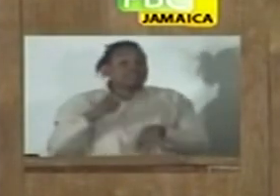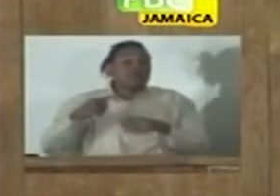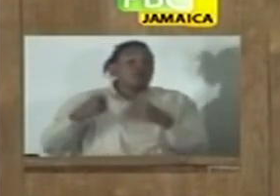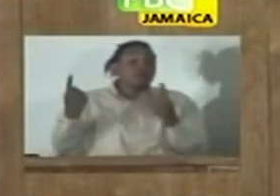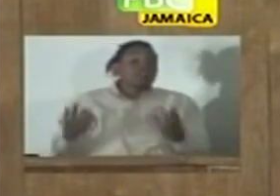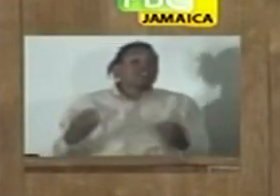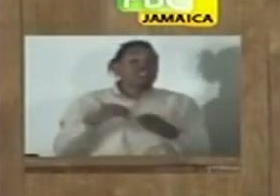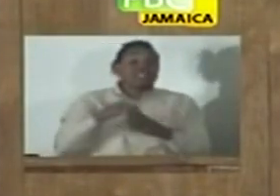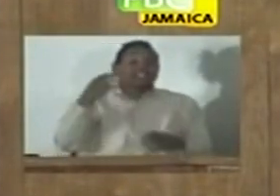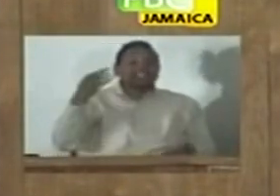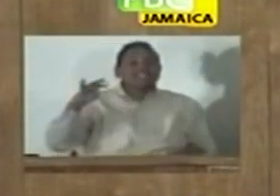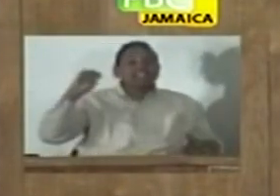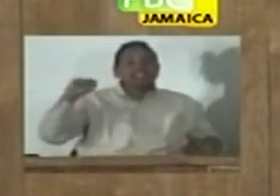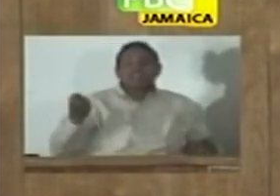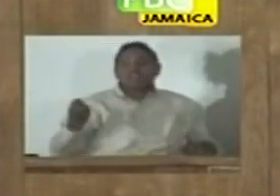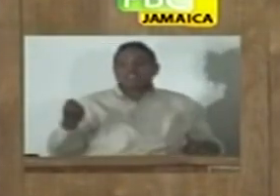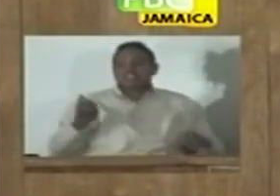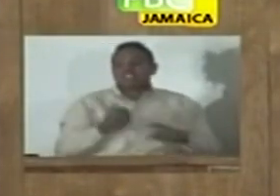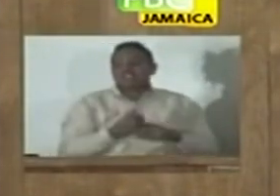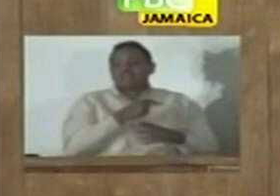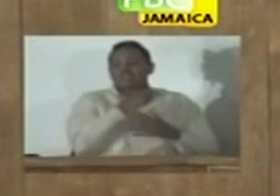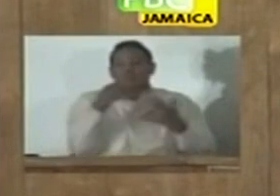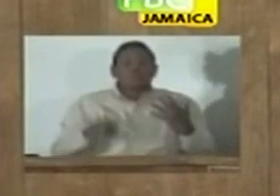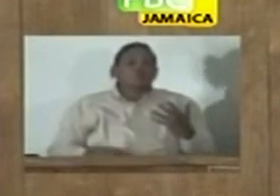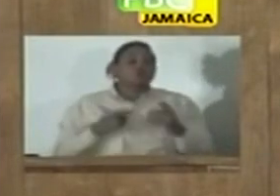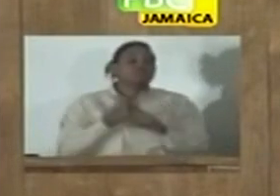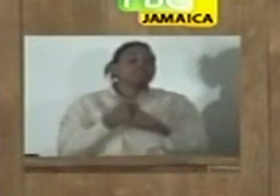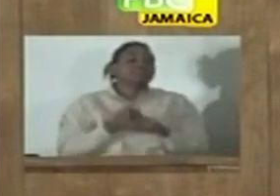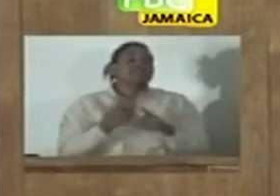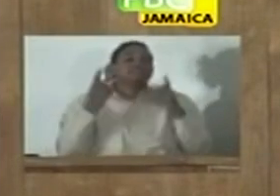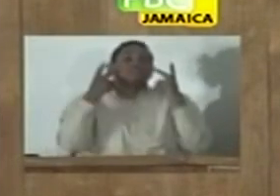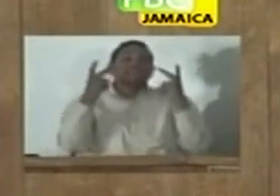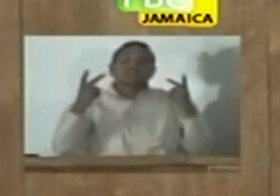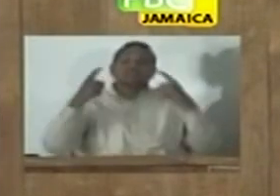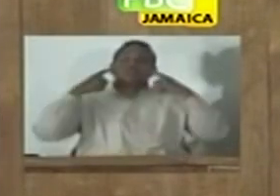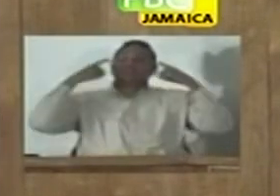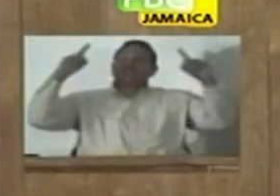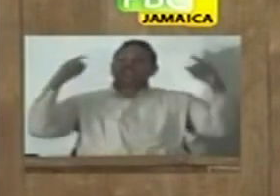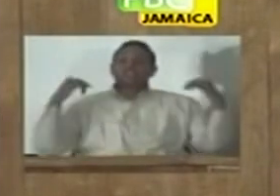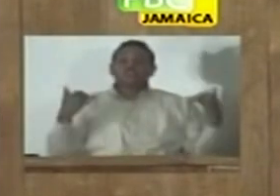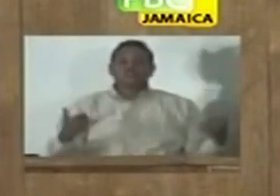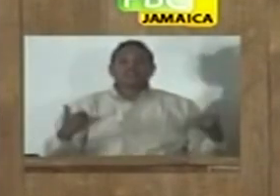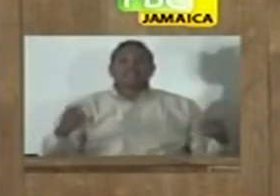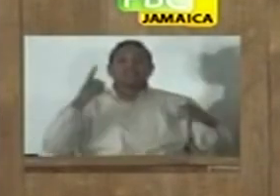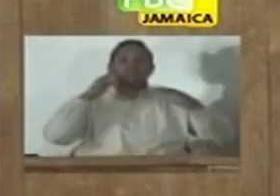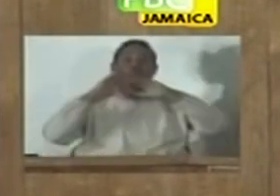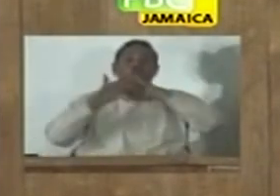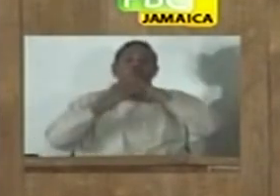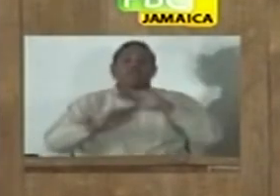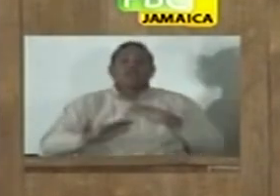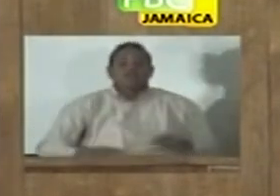70s, those initiatives are bearing fruit today for Jamaica.